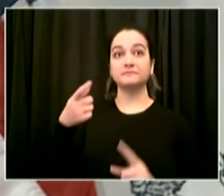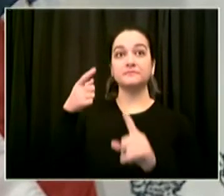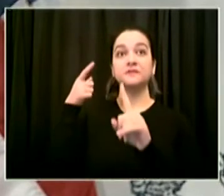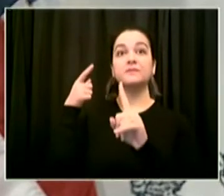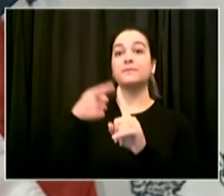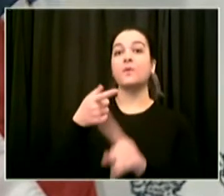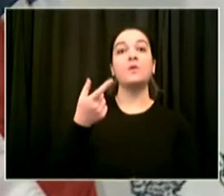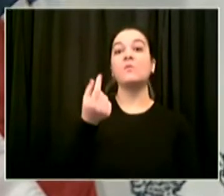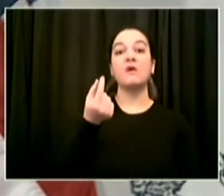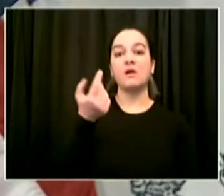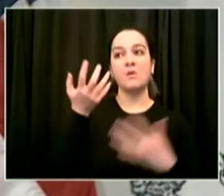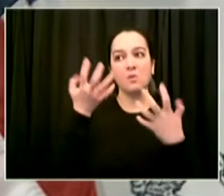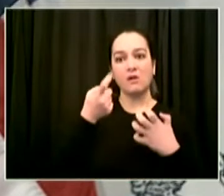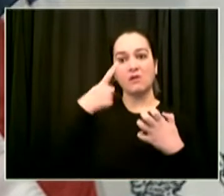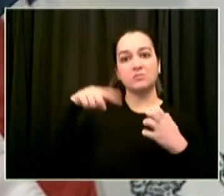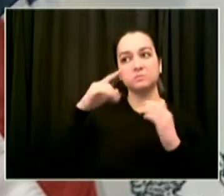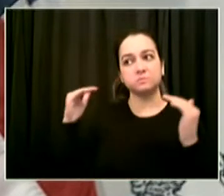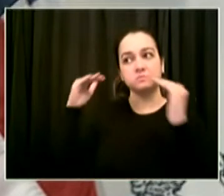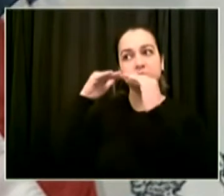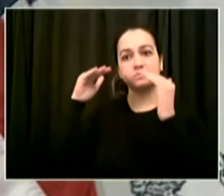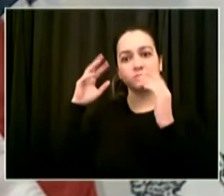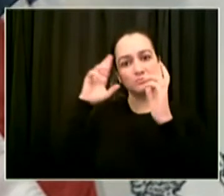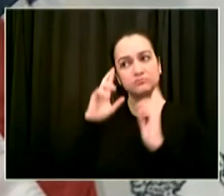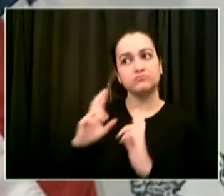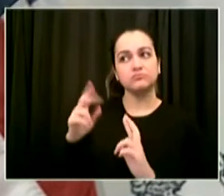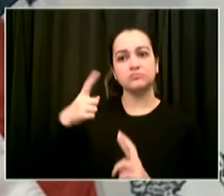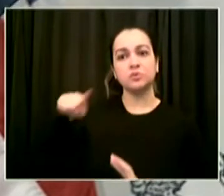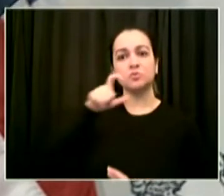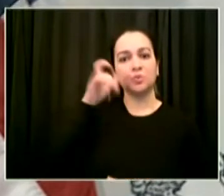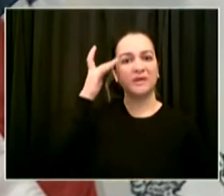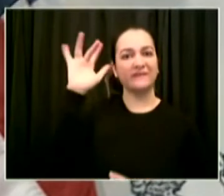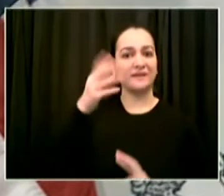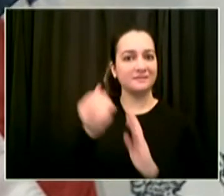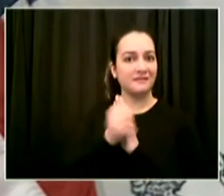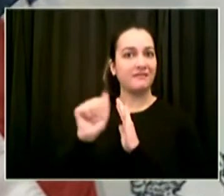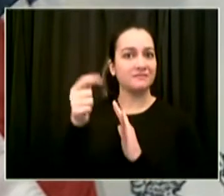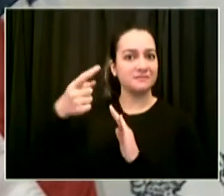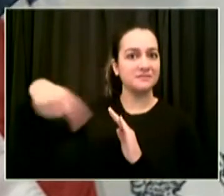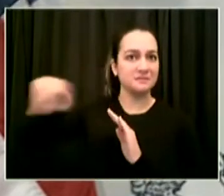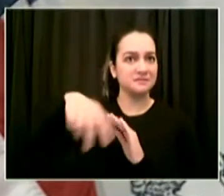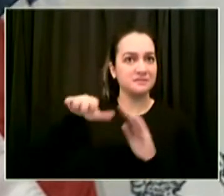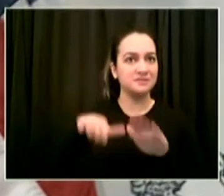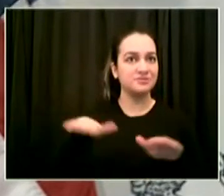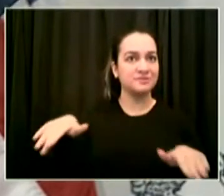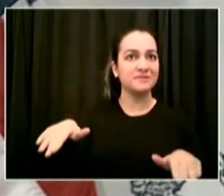applying for the opportunity for your kids to be in those gifted and talented programs, and we'll get an update to folks soon.